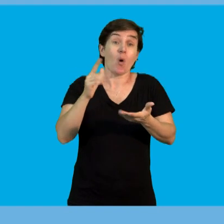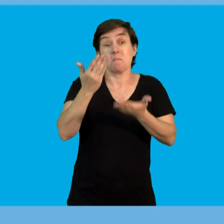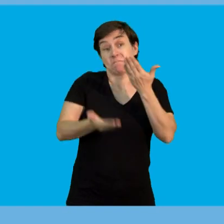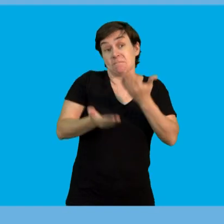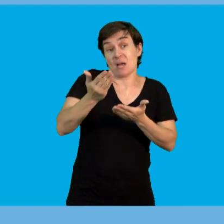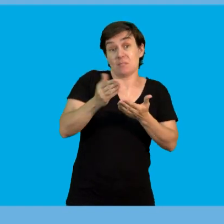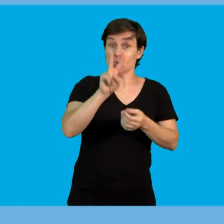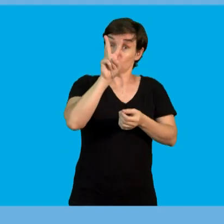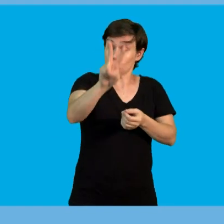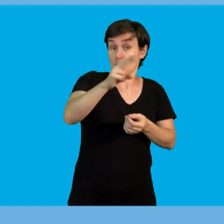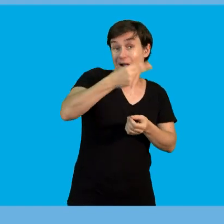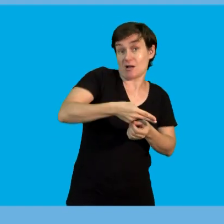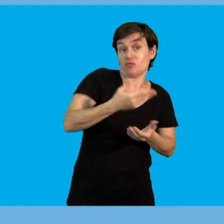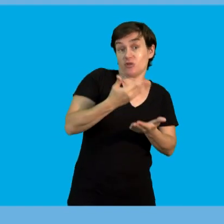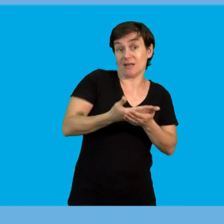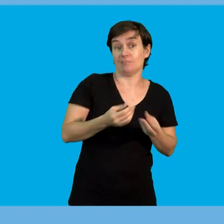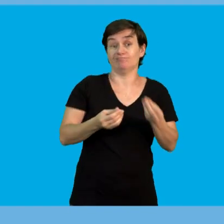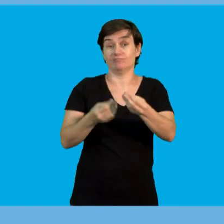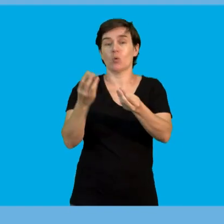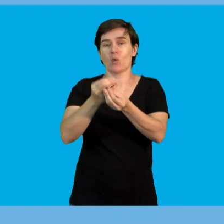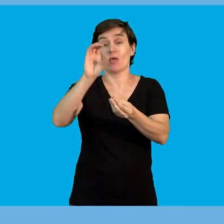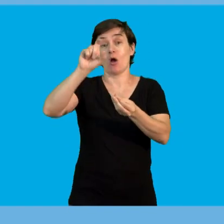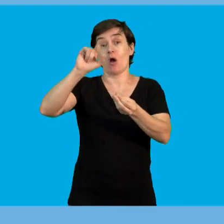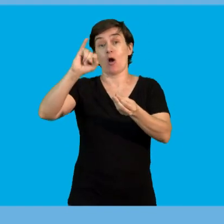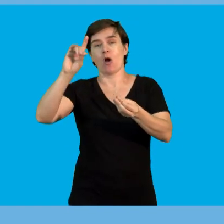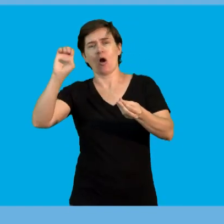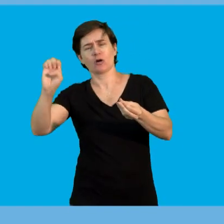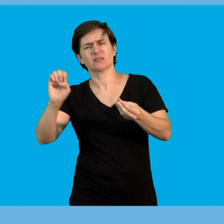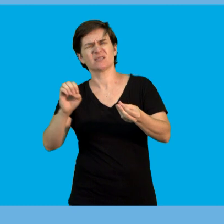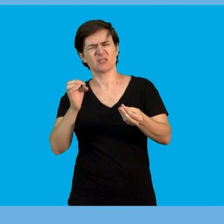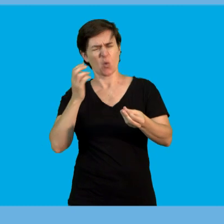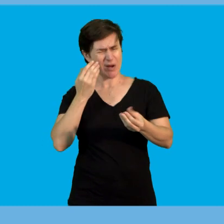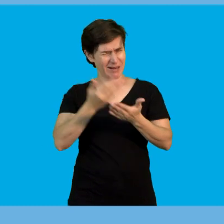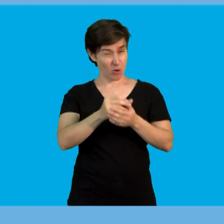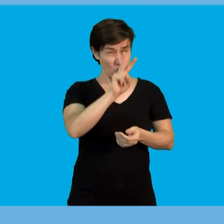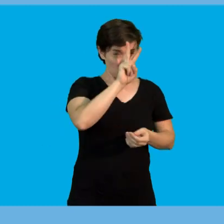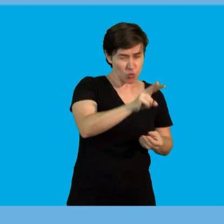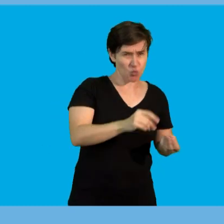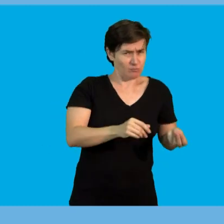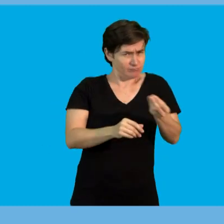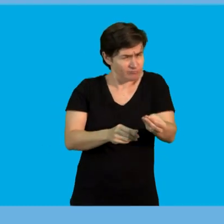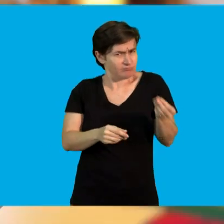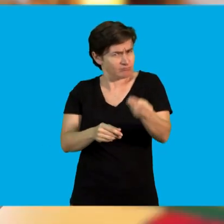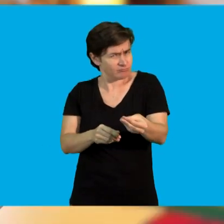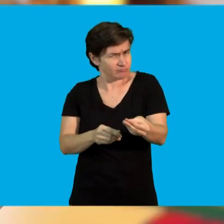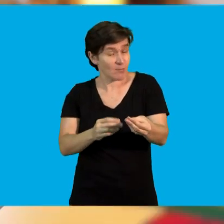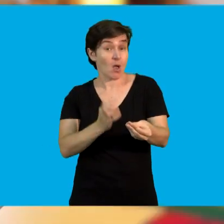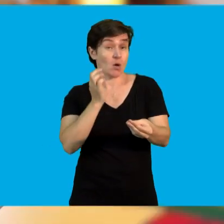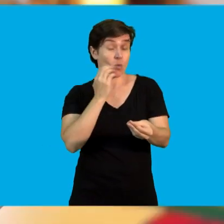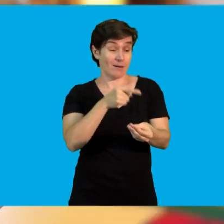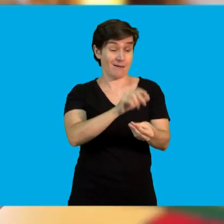also donate two hydrogen atoms to the oxide. So when can it donate the two hydrogen atoms? When the